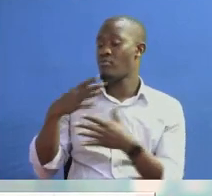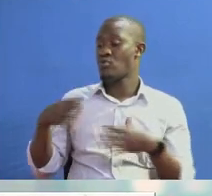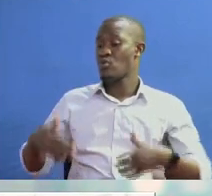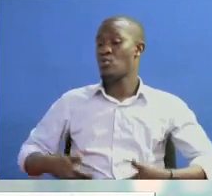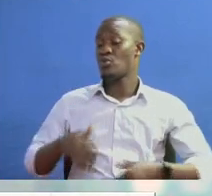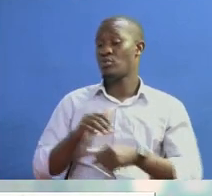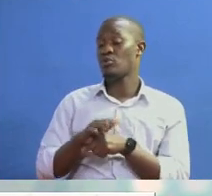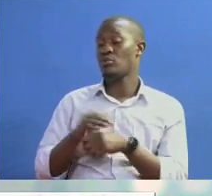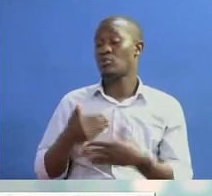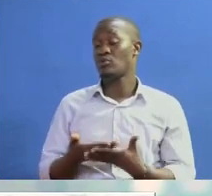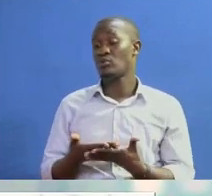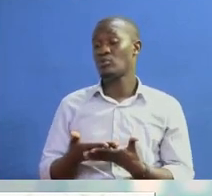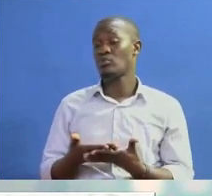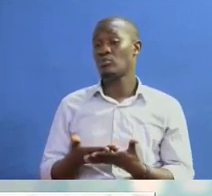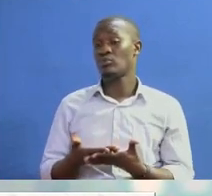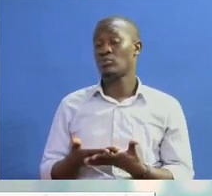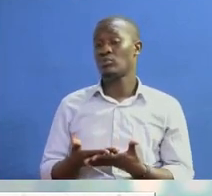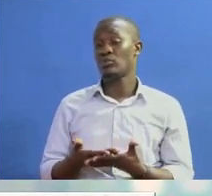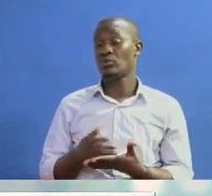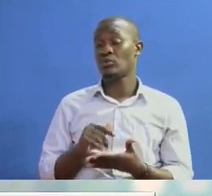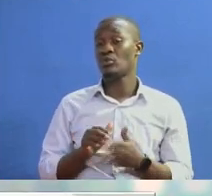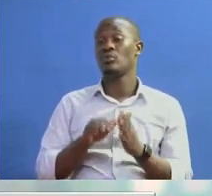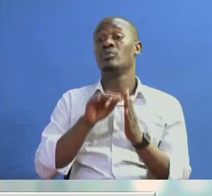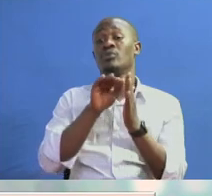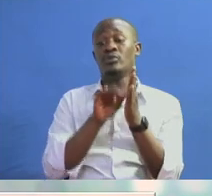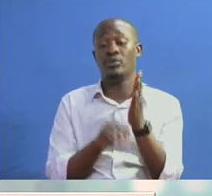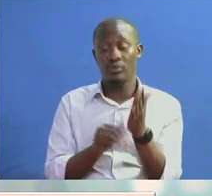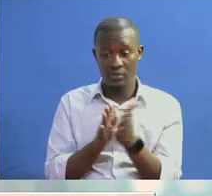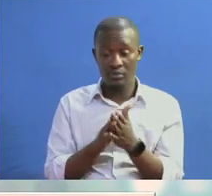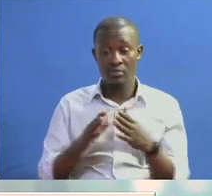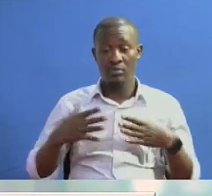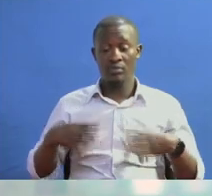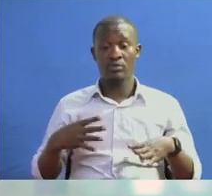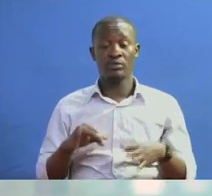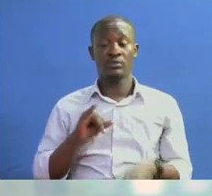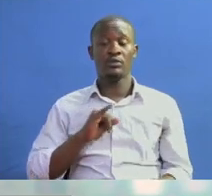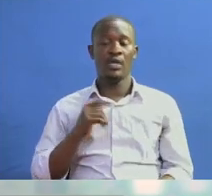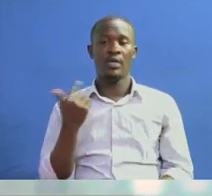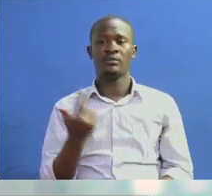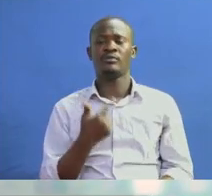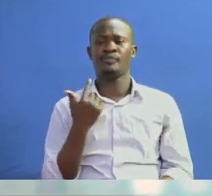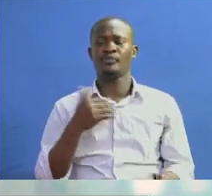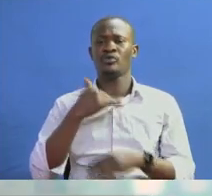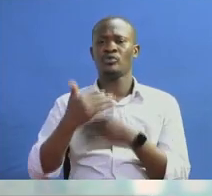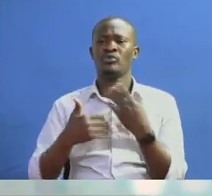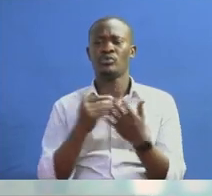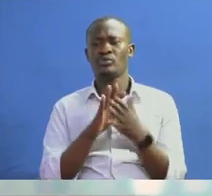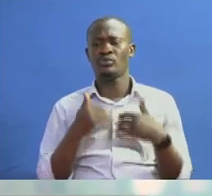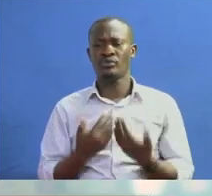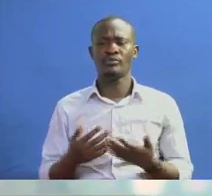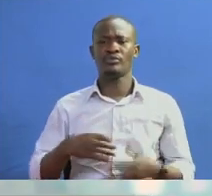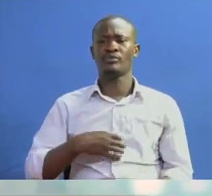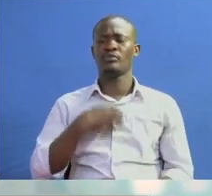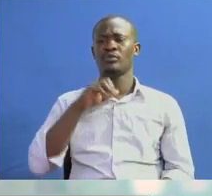issues to be taken to prisons. So actually, we will reduce the population of youth, because I always visit Langata Women Prison